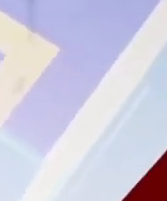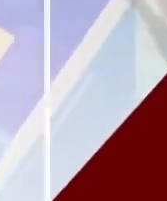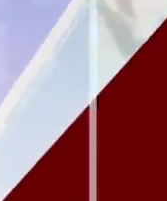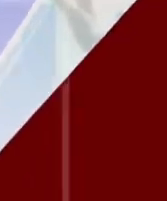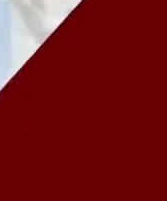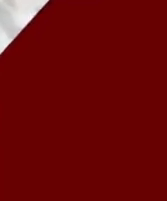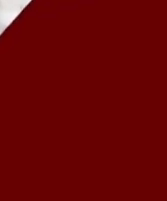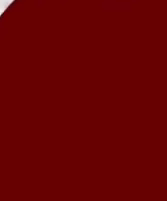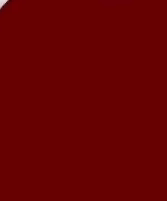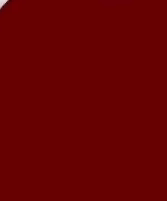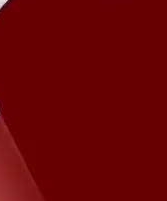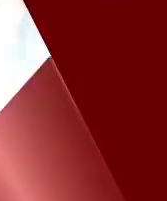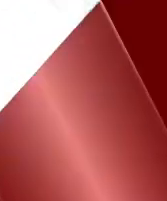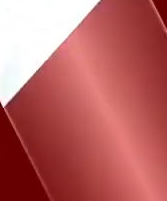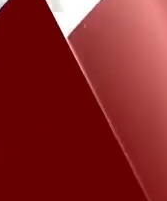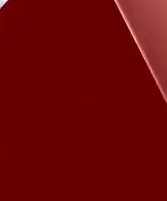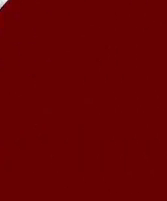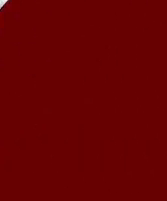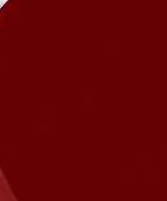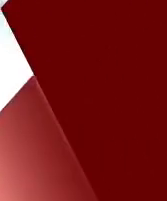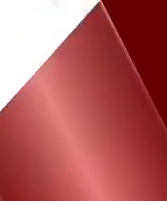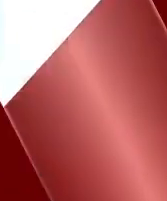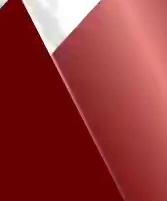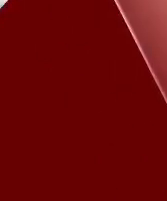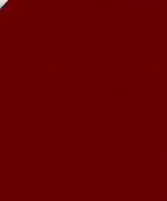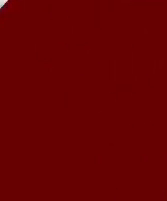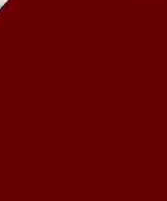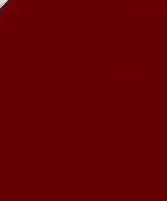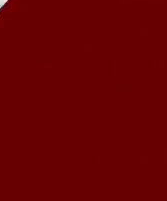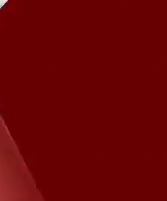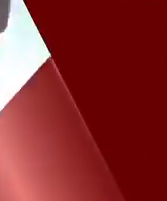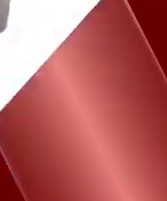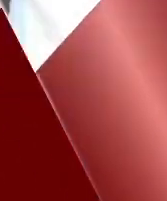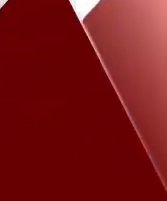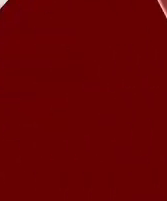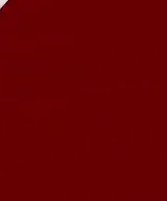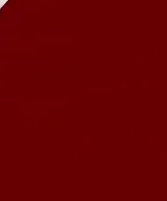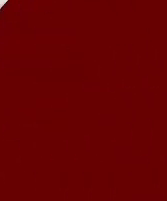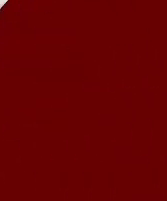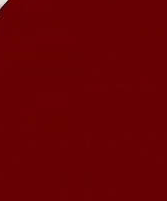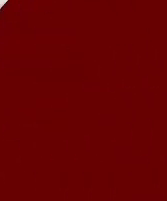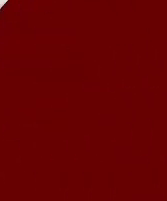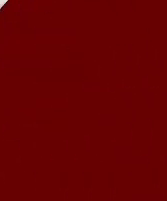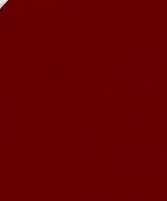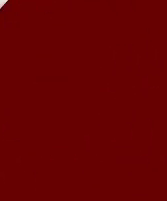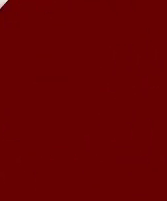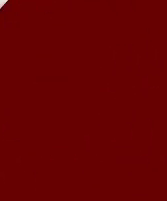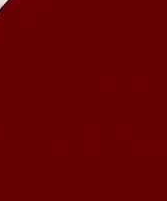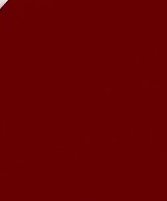You are watching KUTV Primetime News with Mutegi K. Martin.